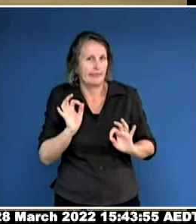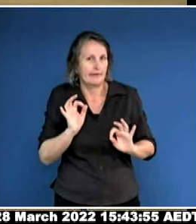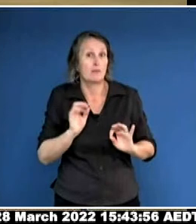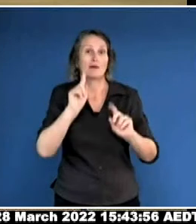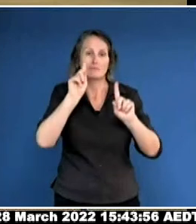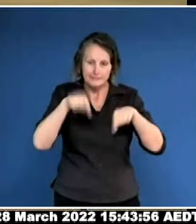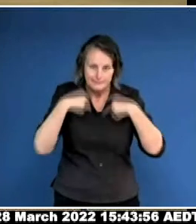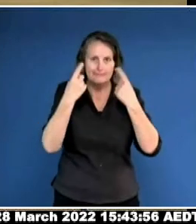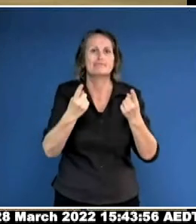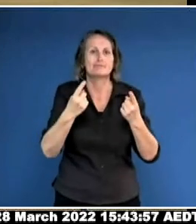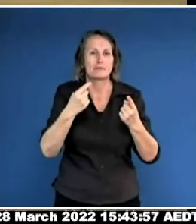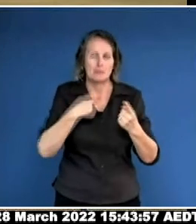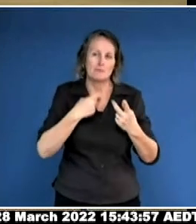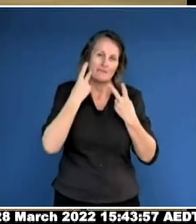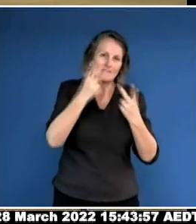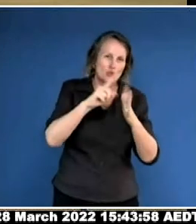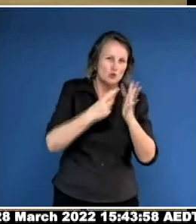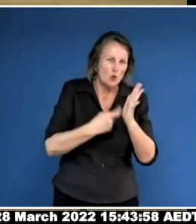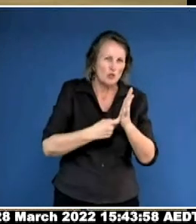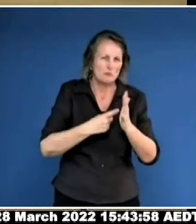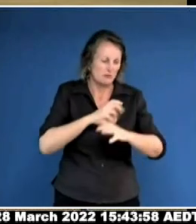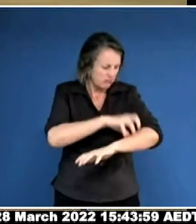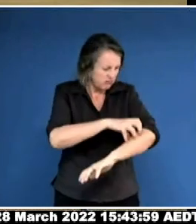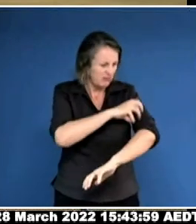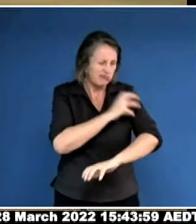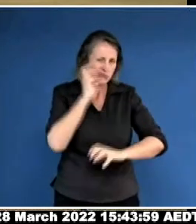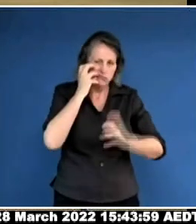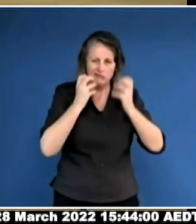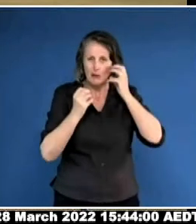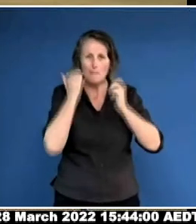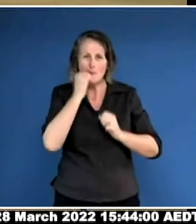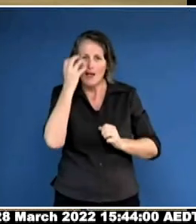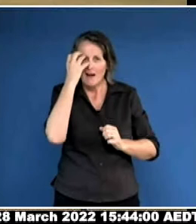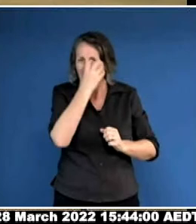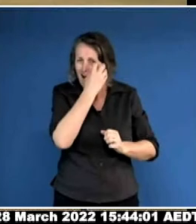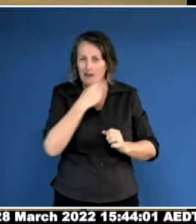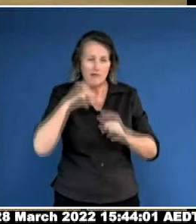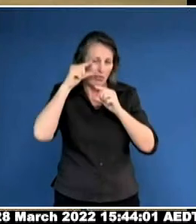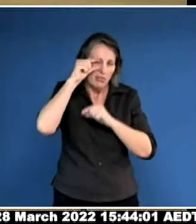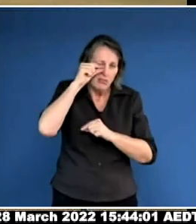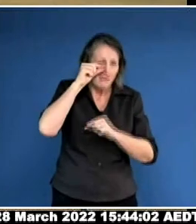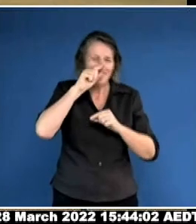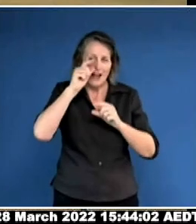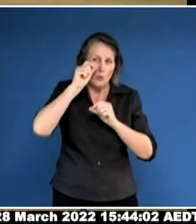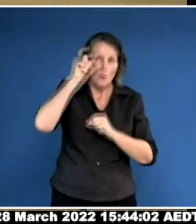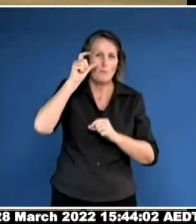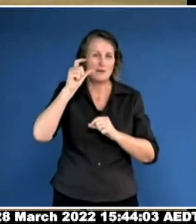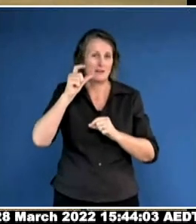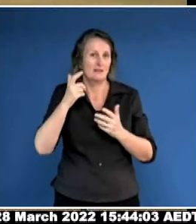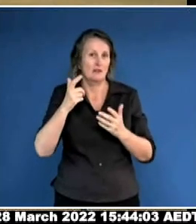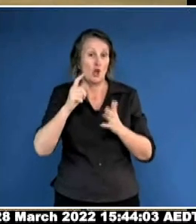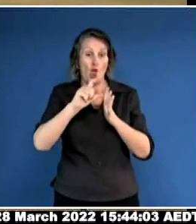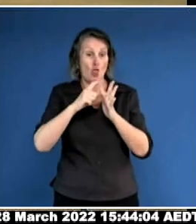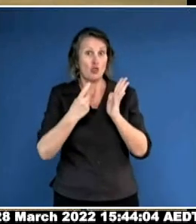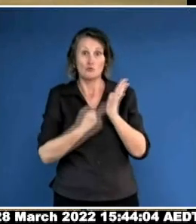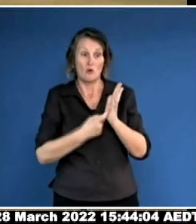in bruises and bumps all over my head. I had two black eyes and I couldn't open one of them. The doctor didn't want to